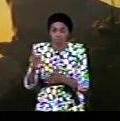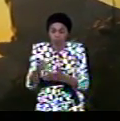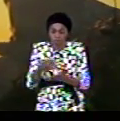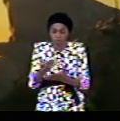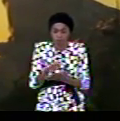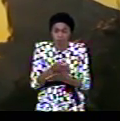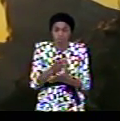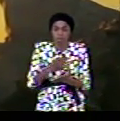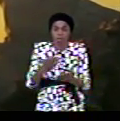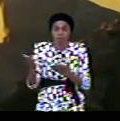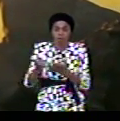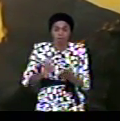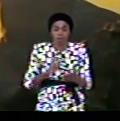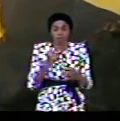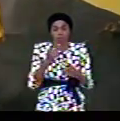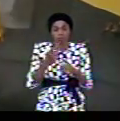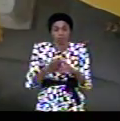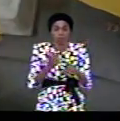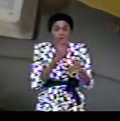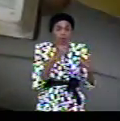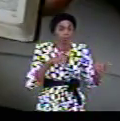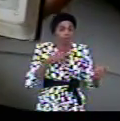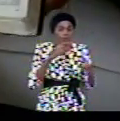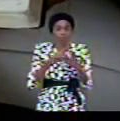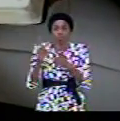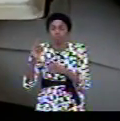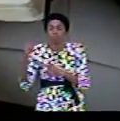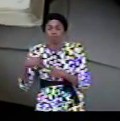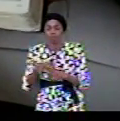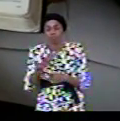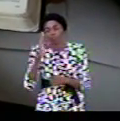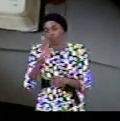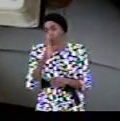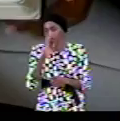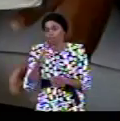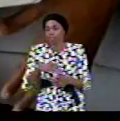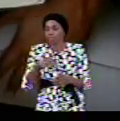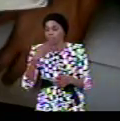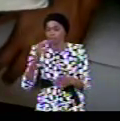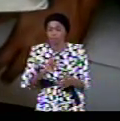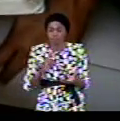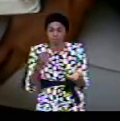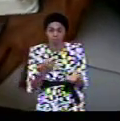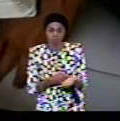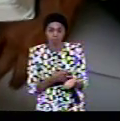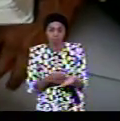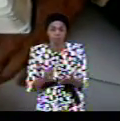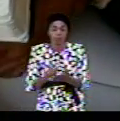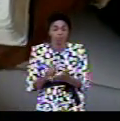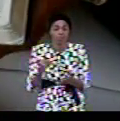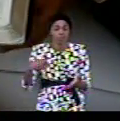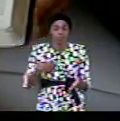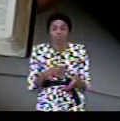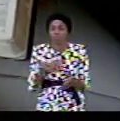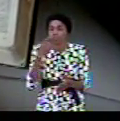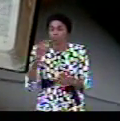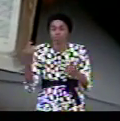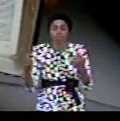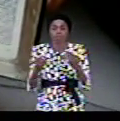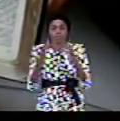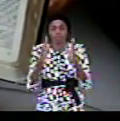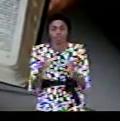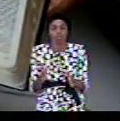where we ought to be in the Lord. He's given us the gospel so that we tell the sinner.